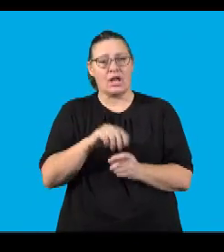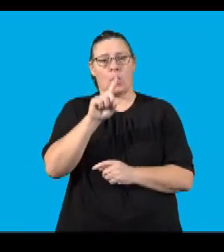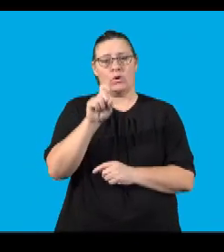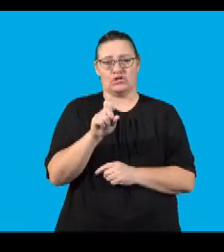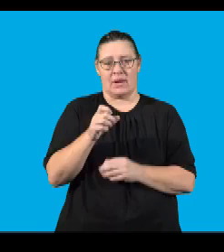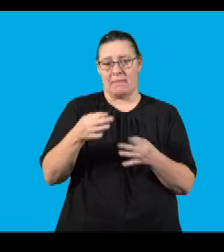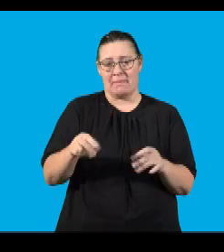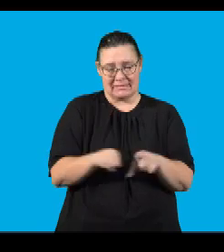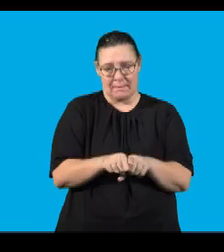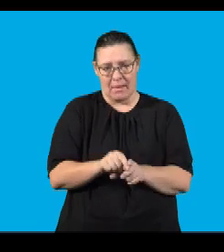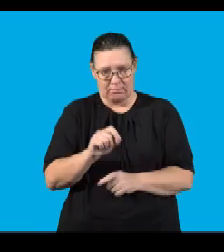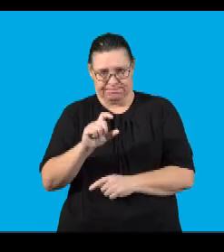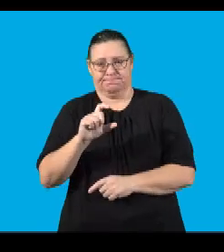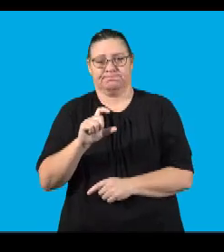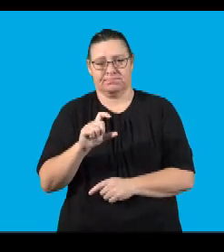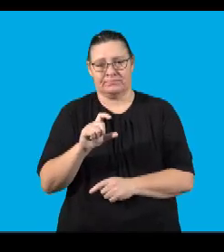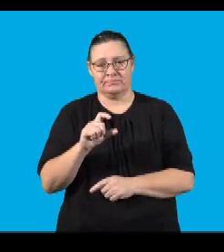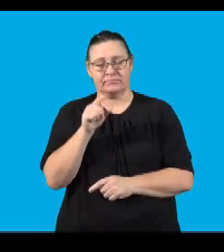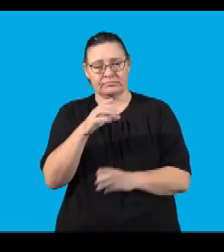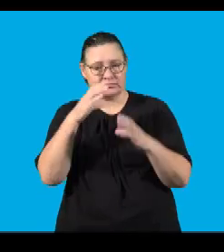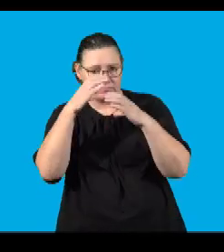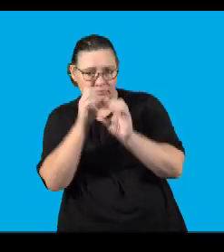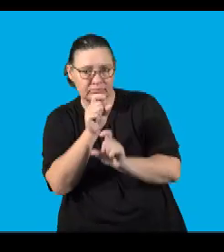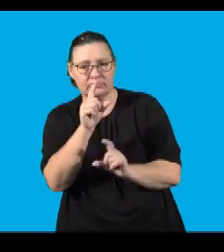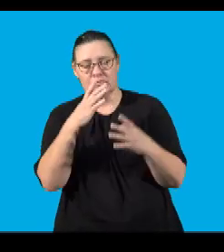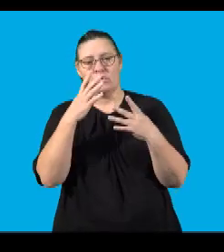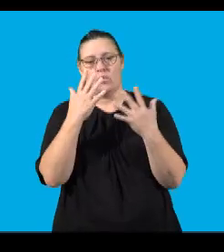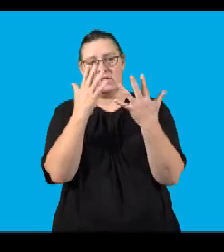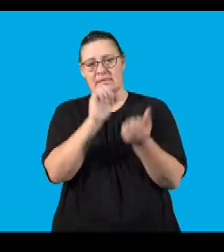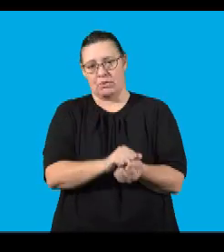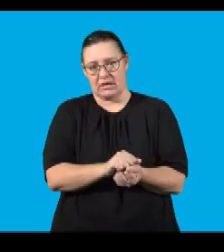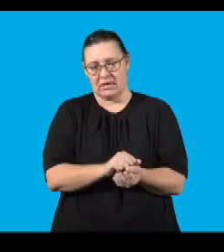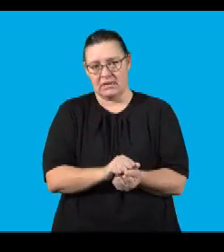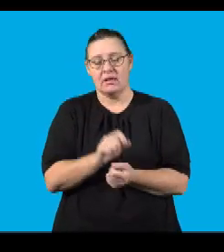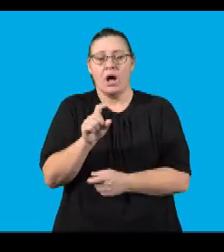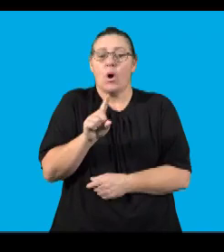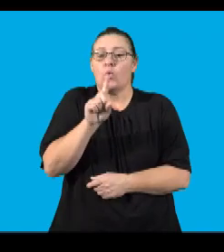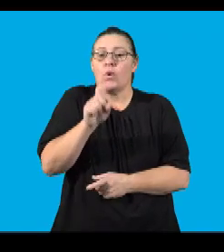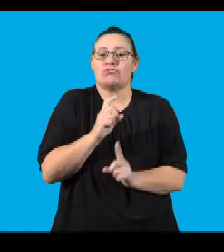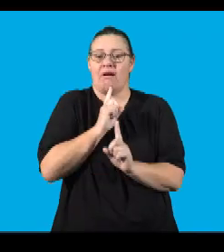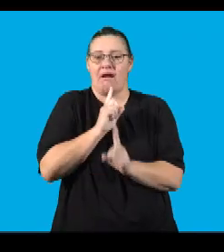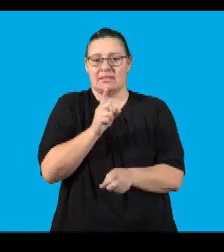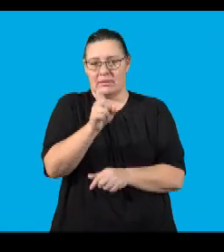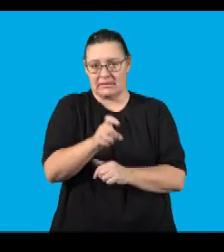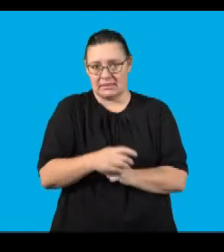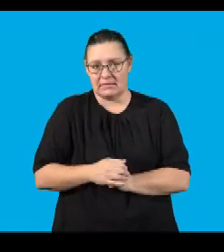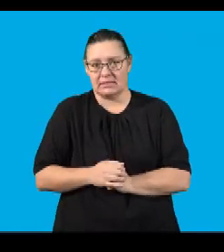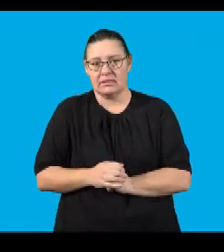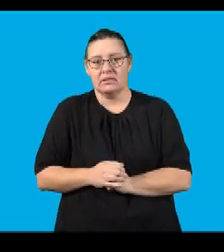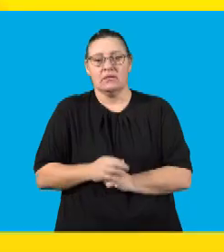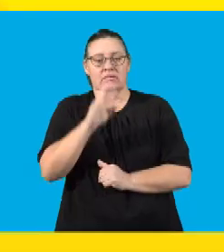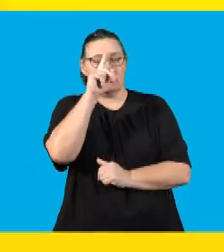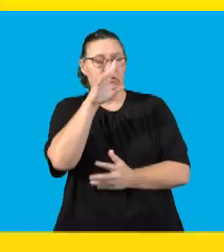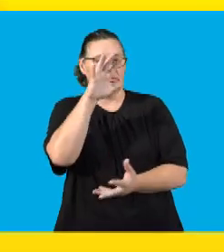bold in your question paper. And that is the focus of your summary. That's the question that you have to